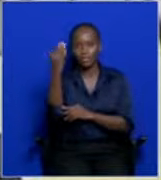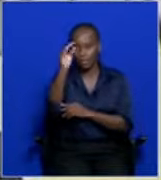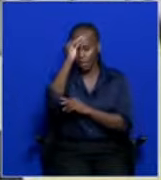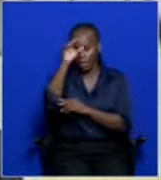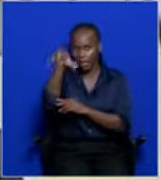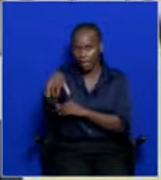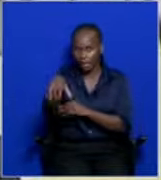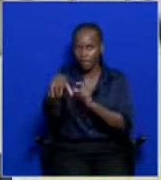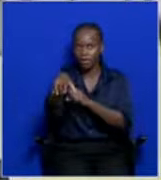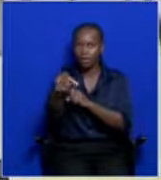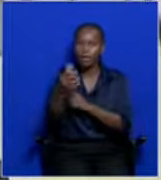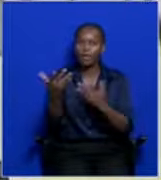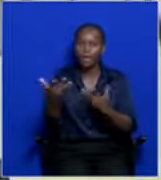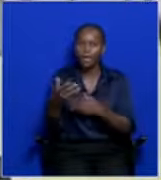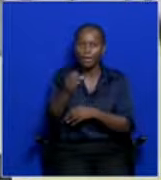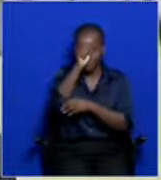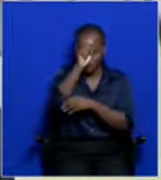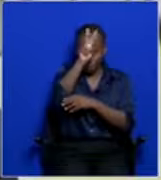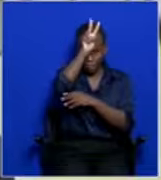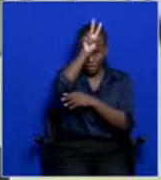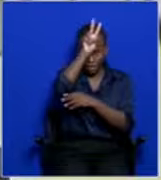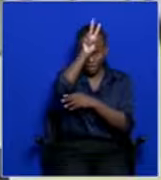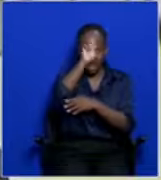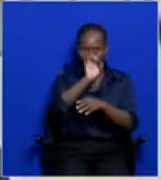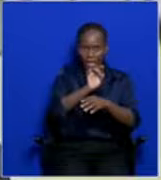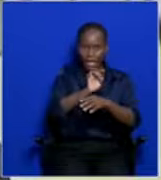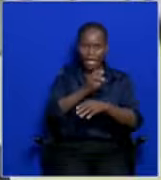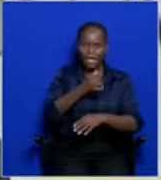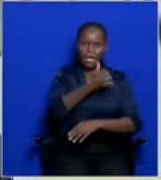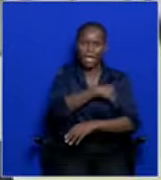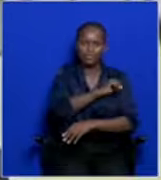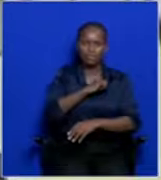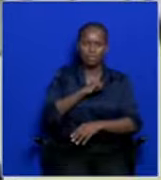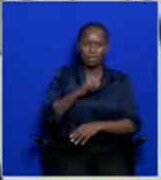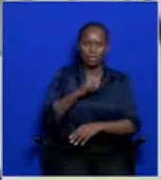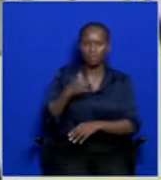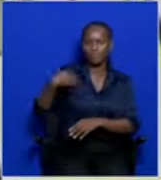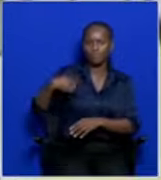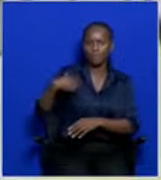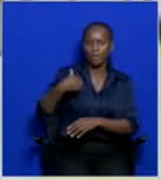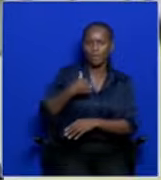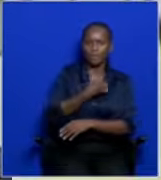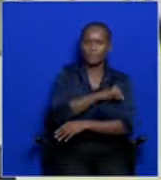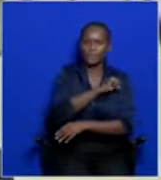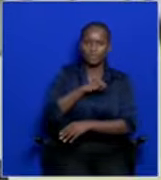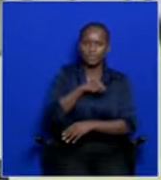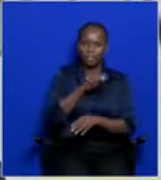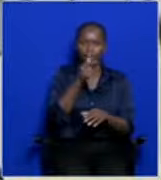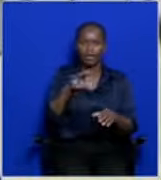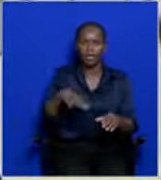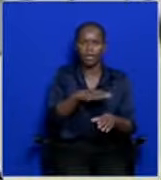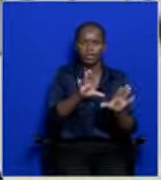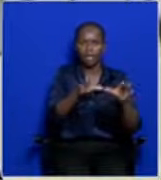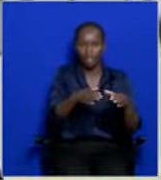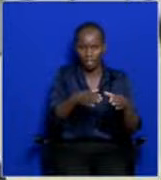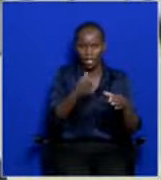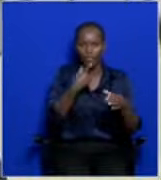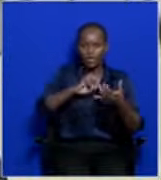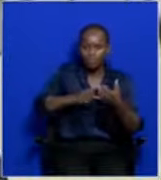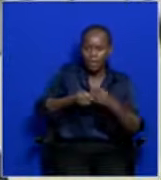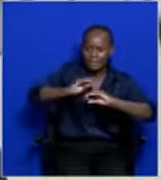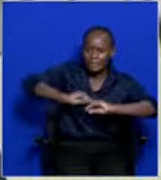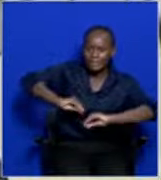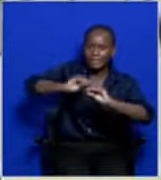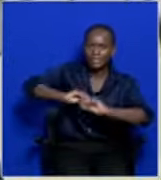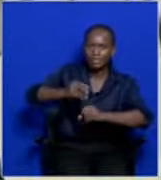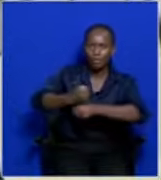unit. So we were trying to teach them how work. It doesn't mean IPID